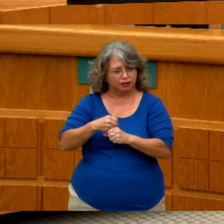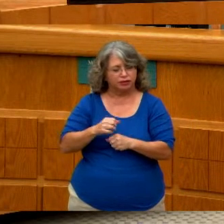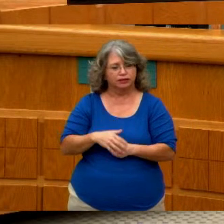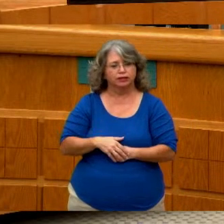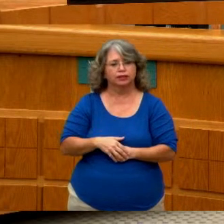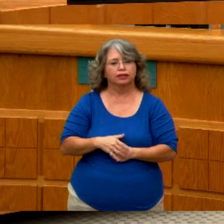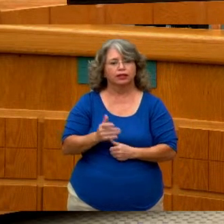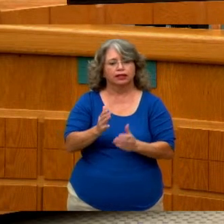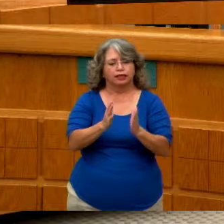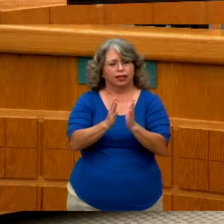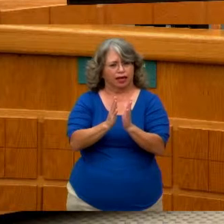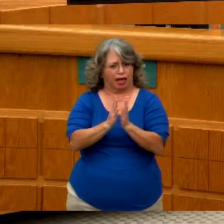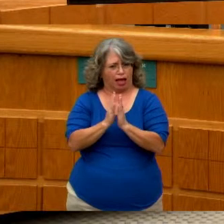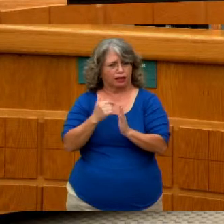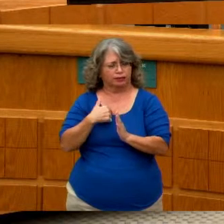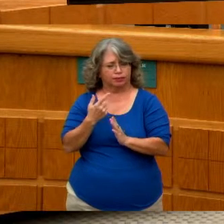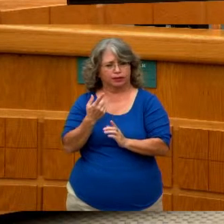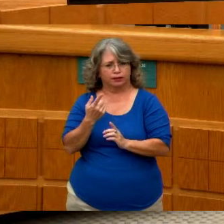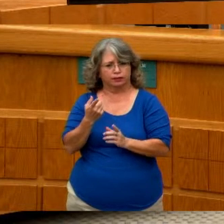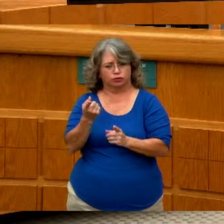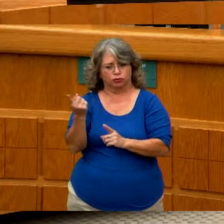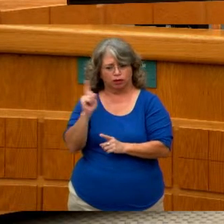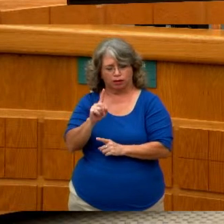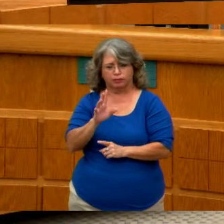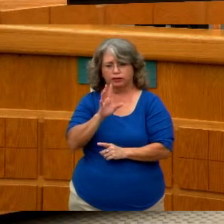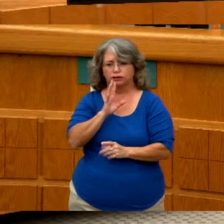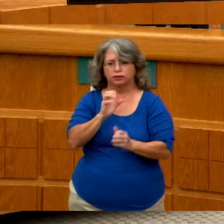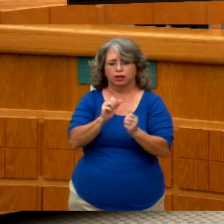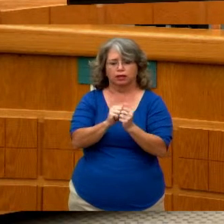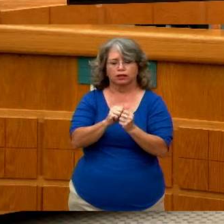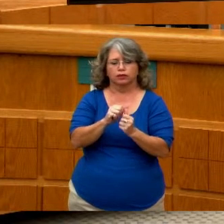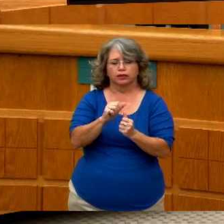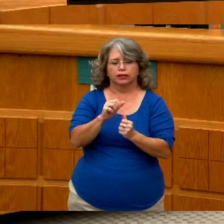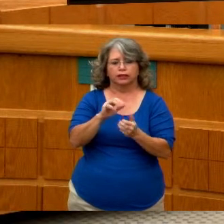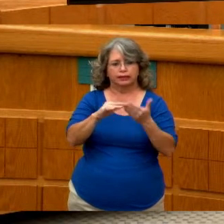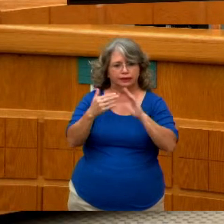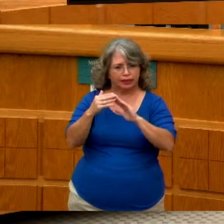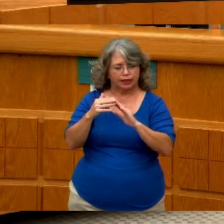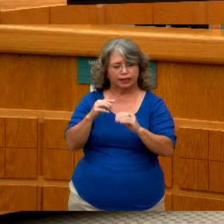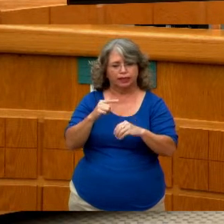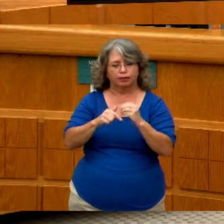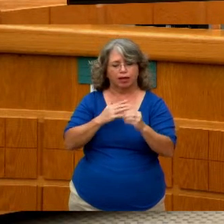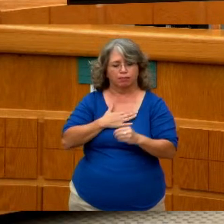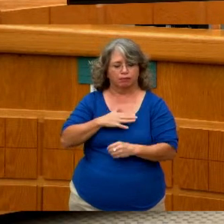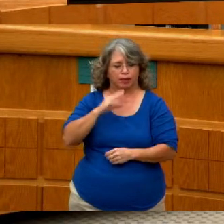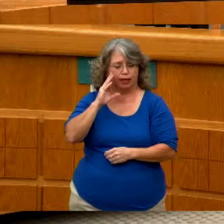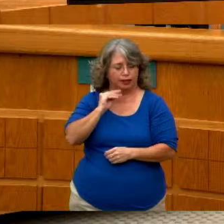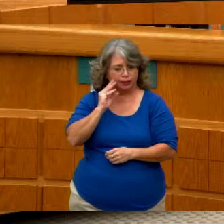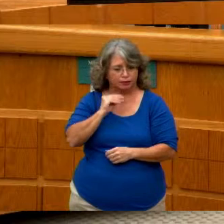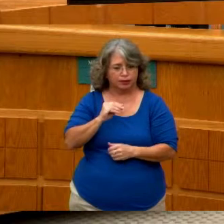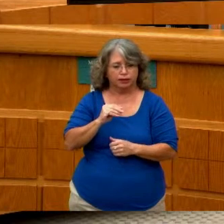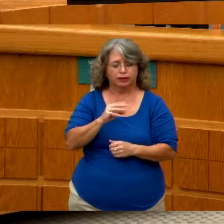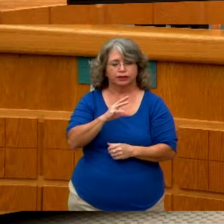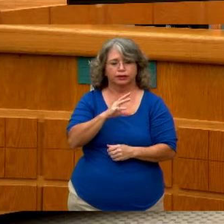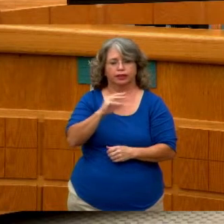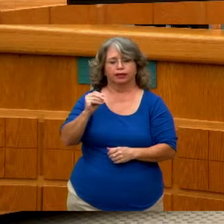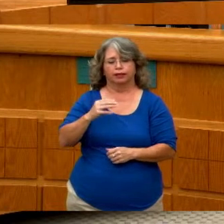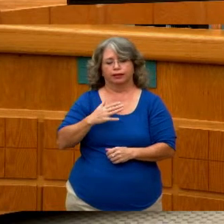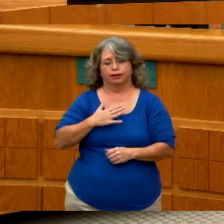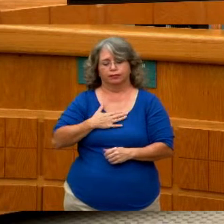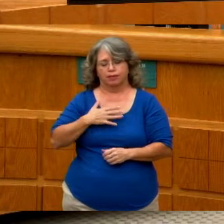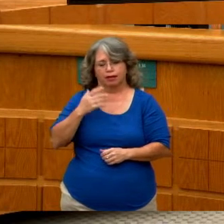years. Been asked to come to speak to the City Council about my experience and also